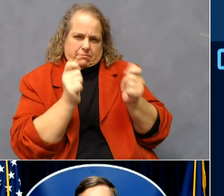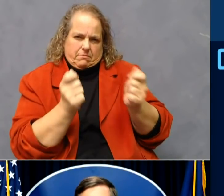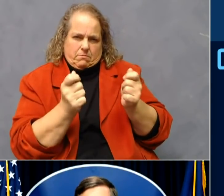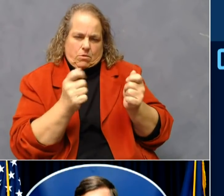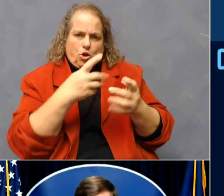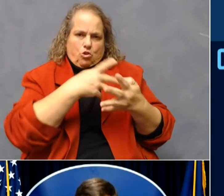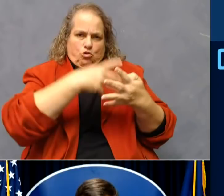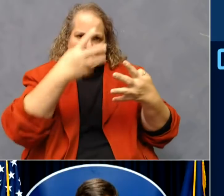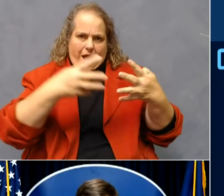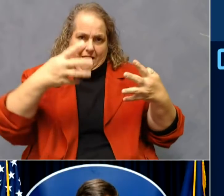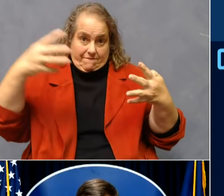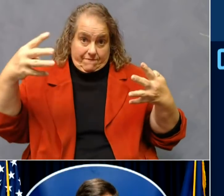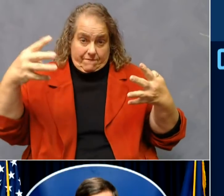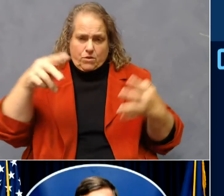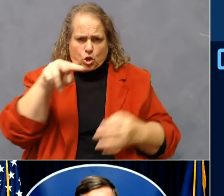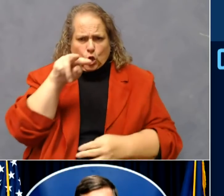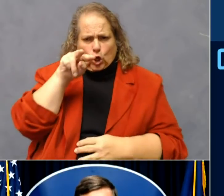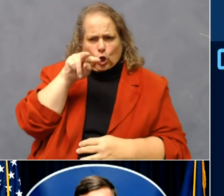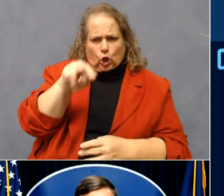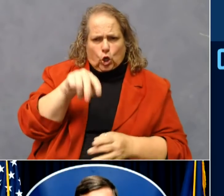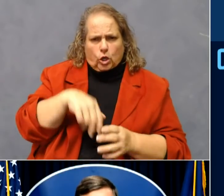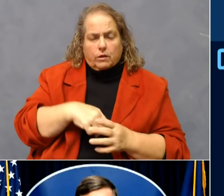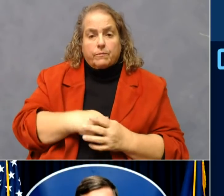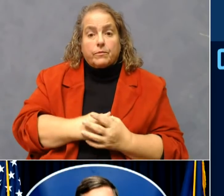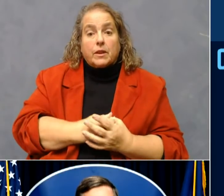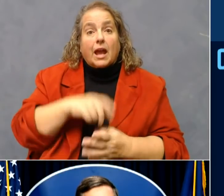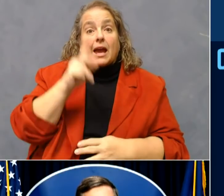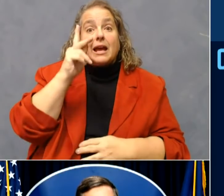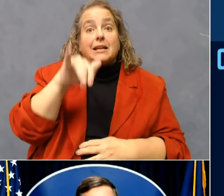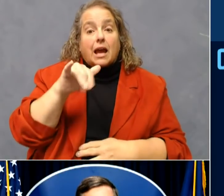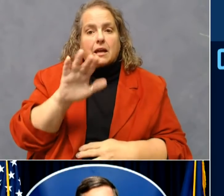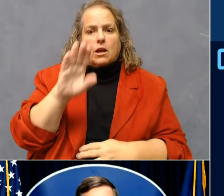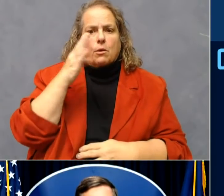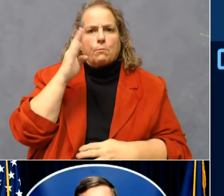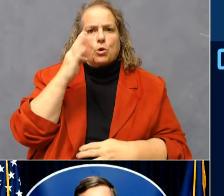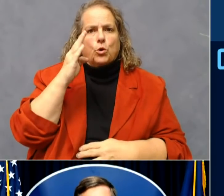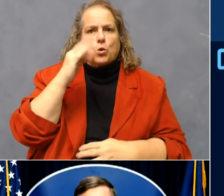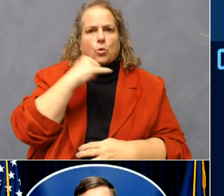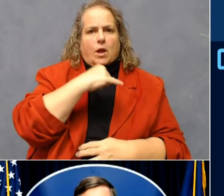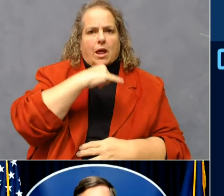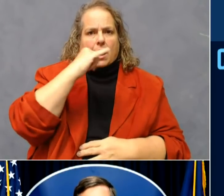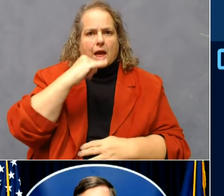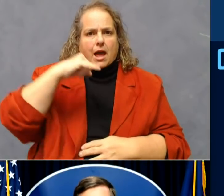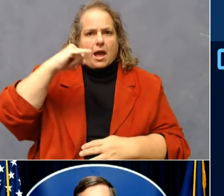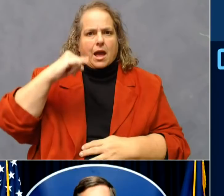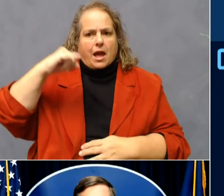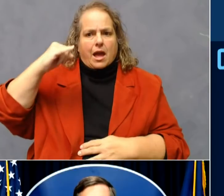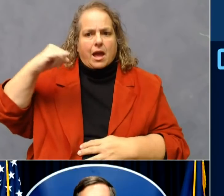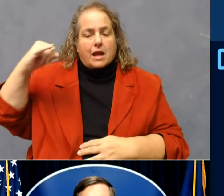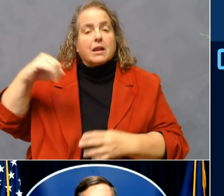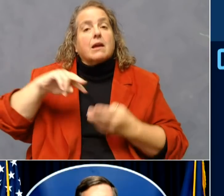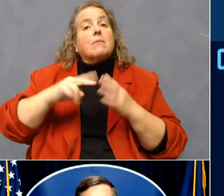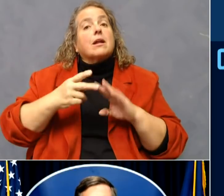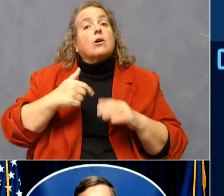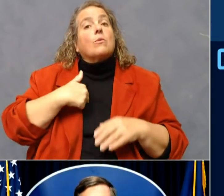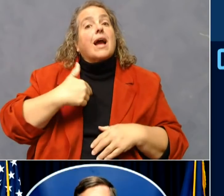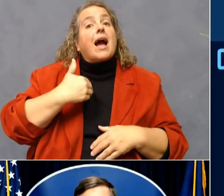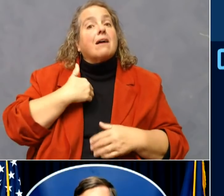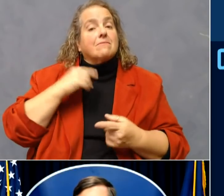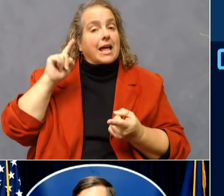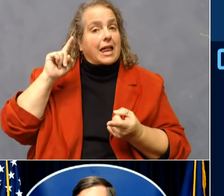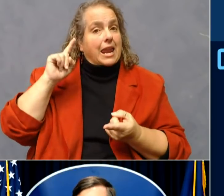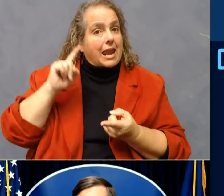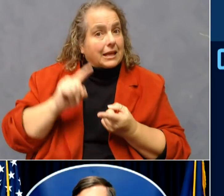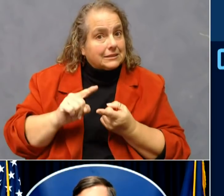at those lines. Kentucky is the blue line. It means we've had significantly less death, even adjusted